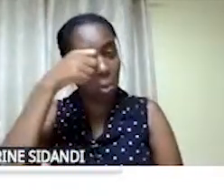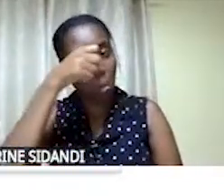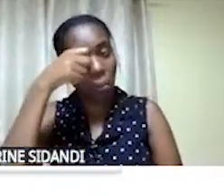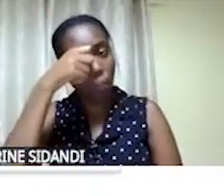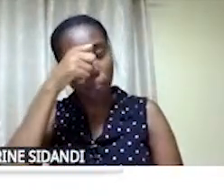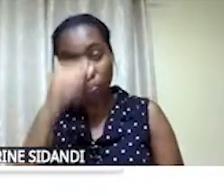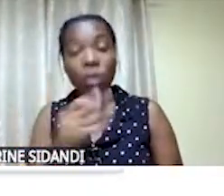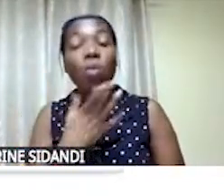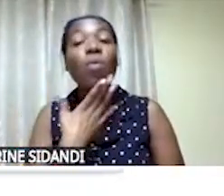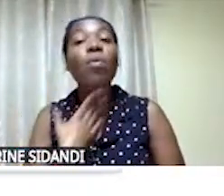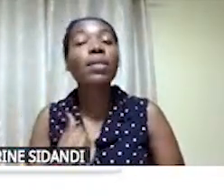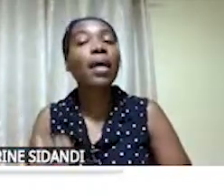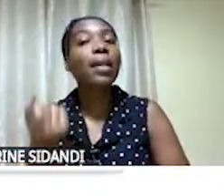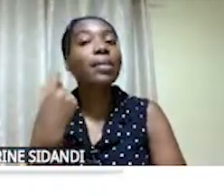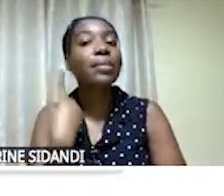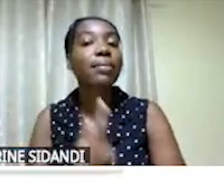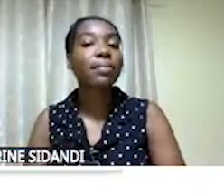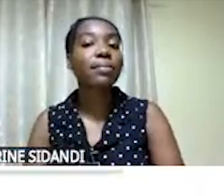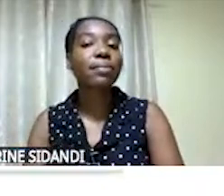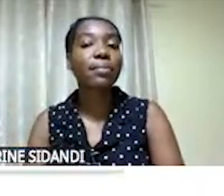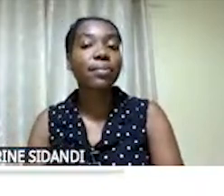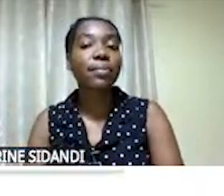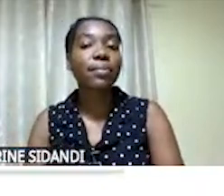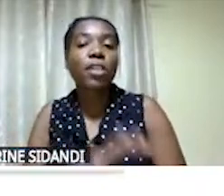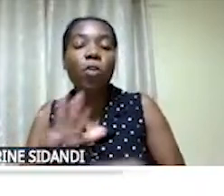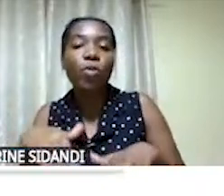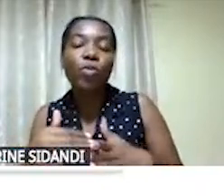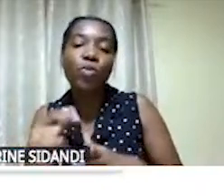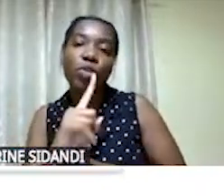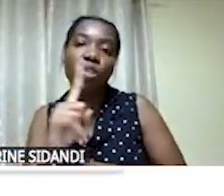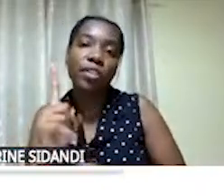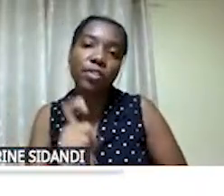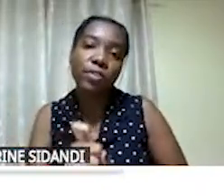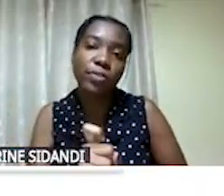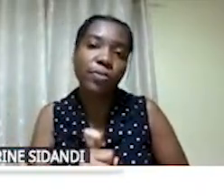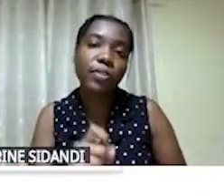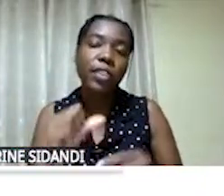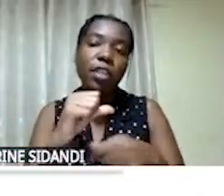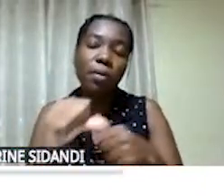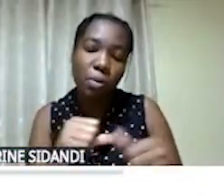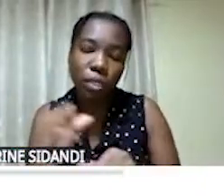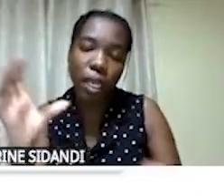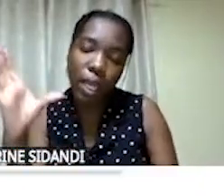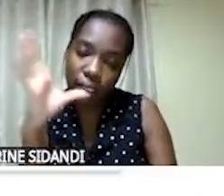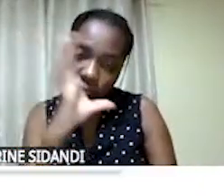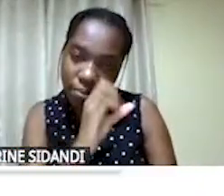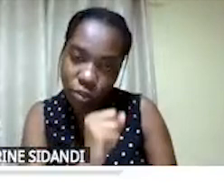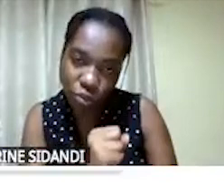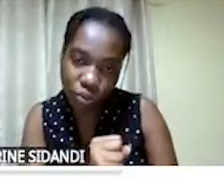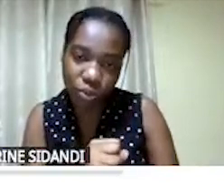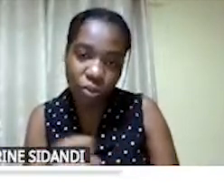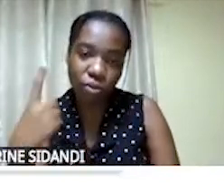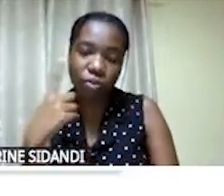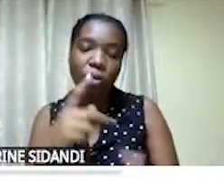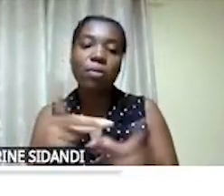to understand or question your assumptions in the different places.